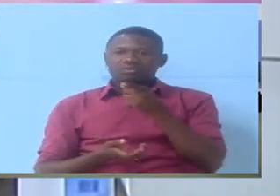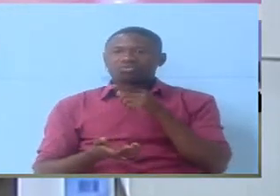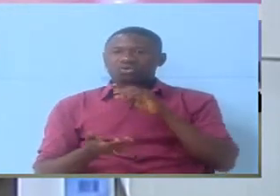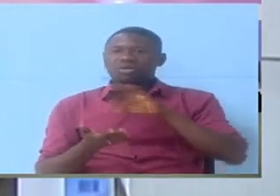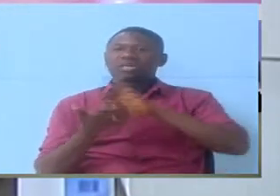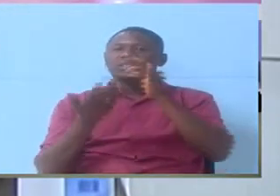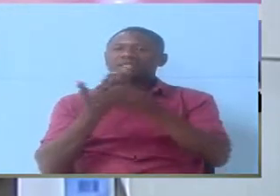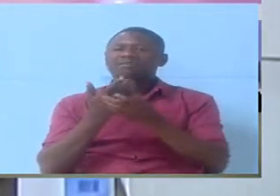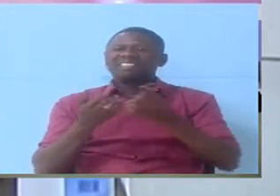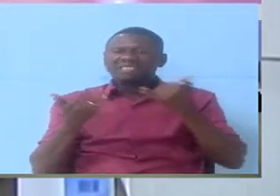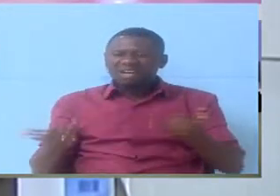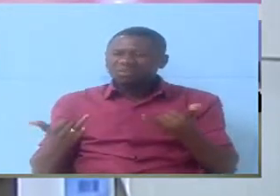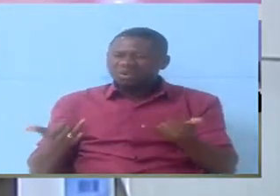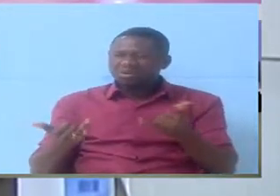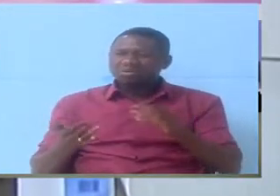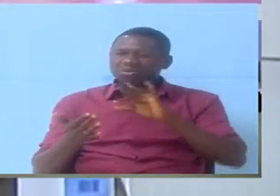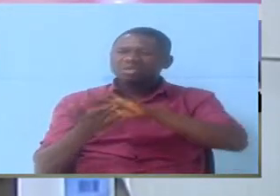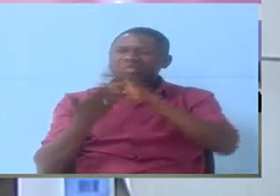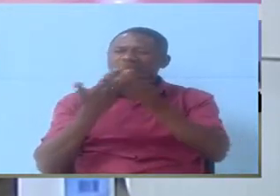So,